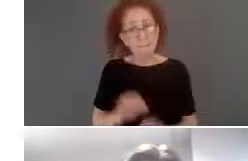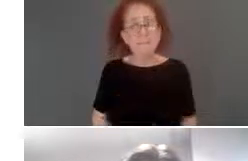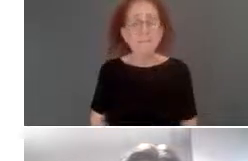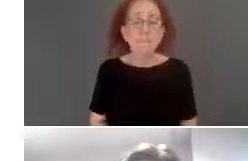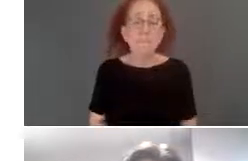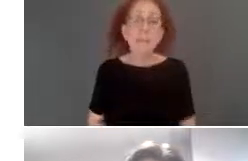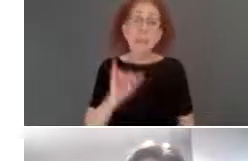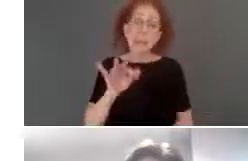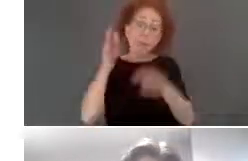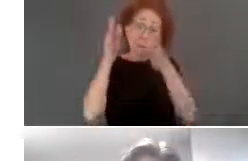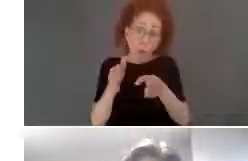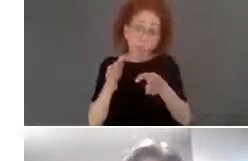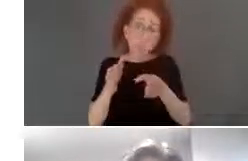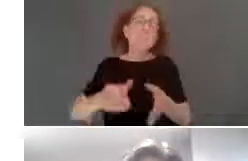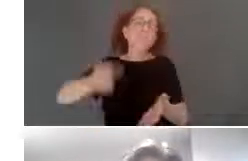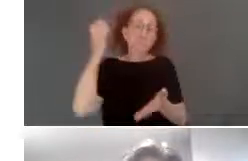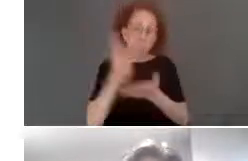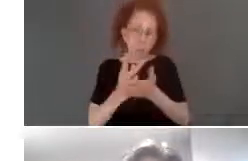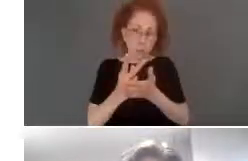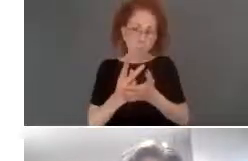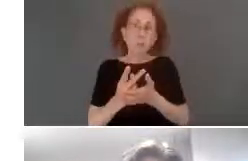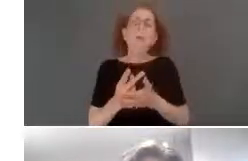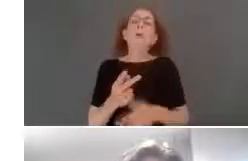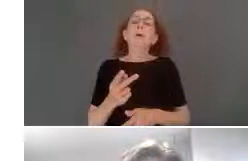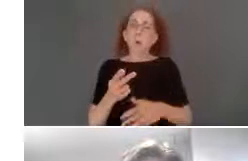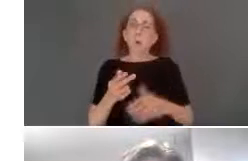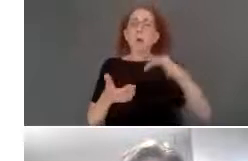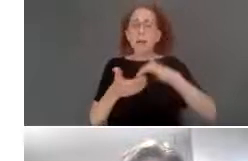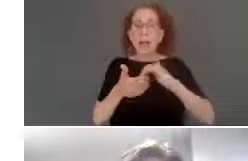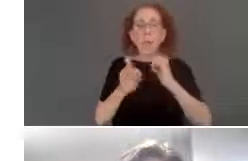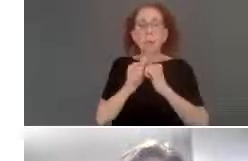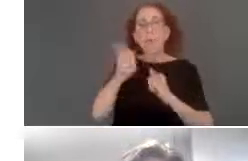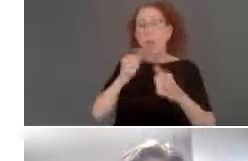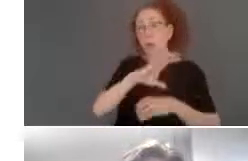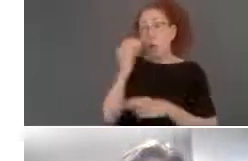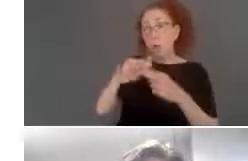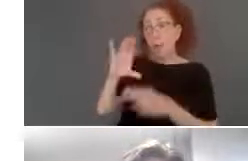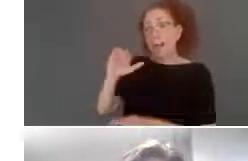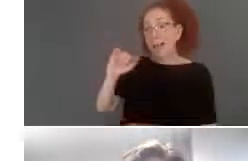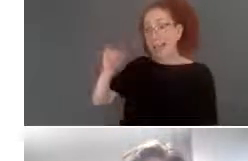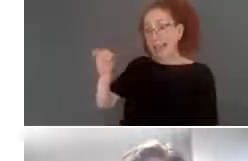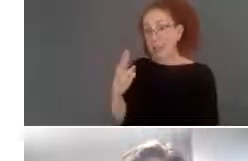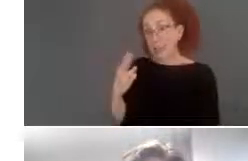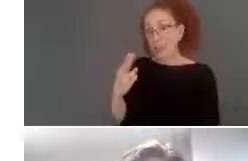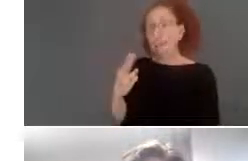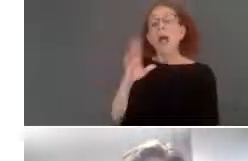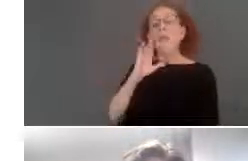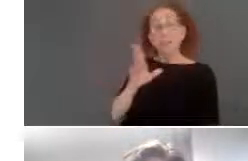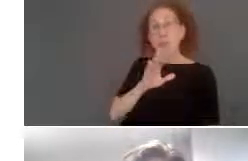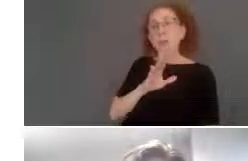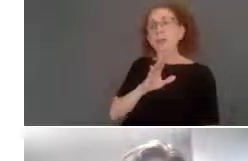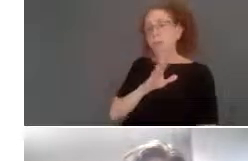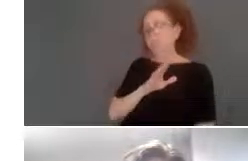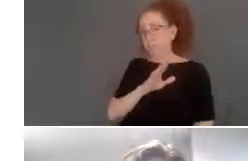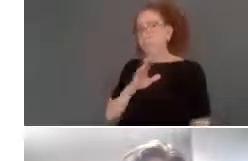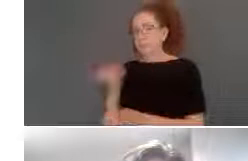the person is approved for housing, we work with a company called Catch, and they arrange transportation to our Bounce Back